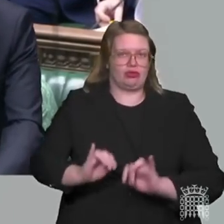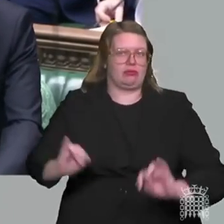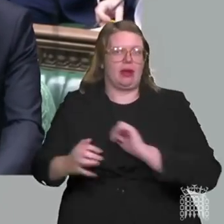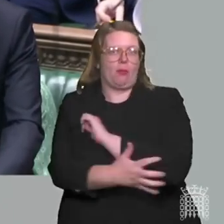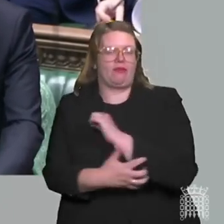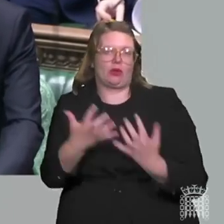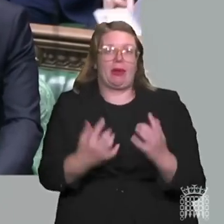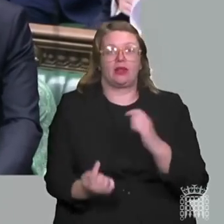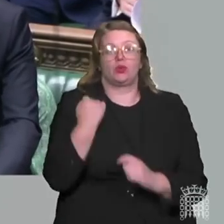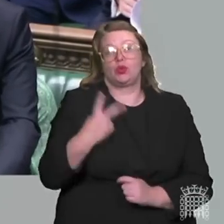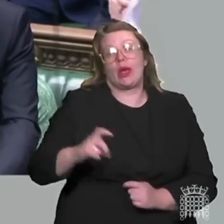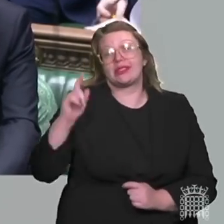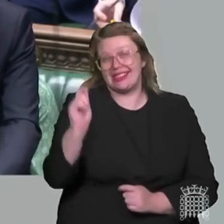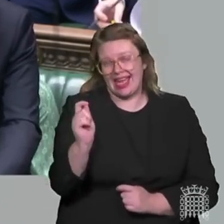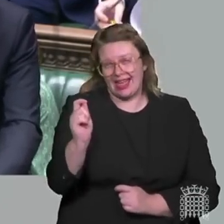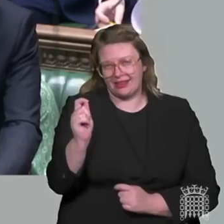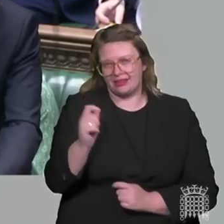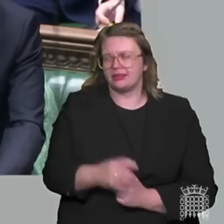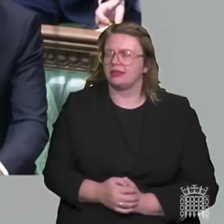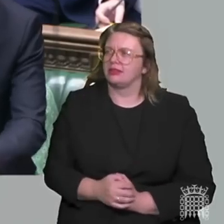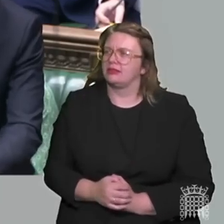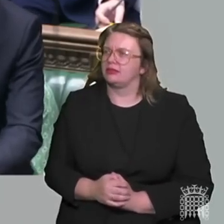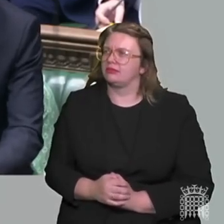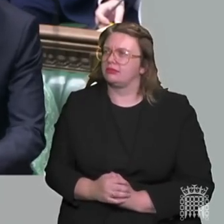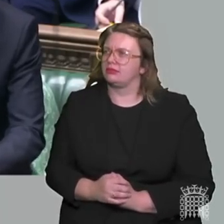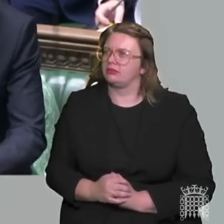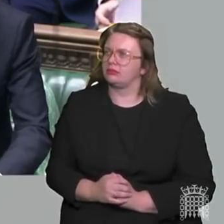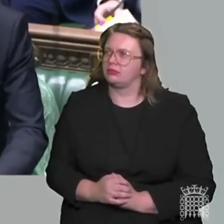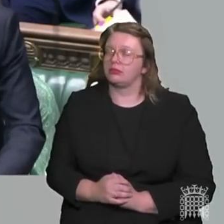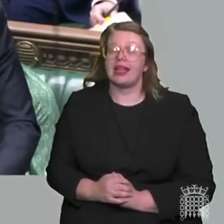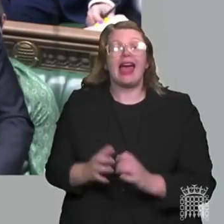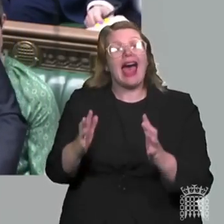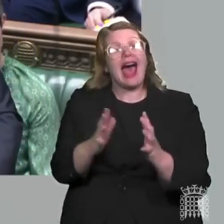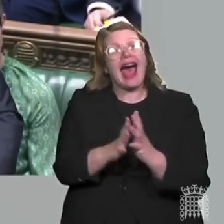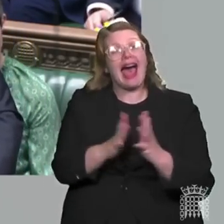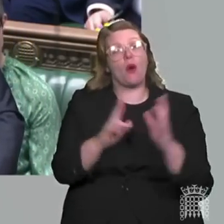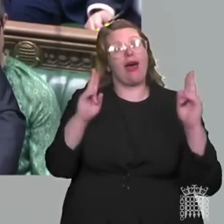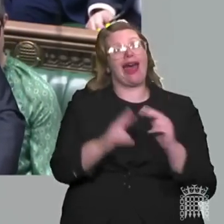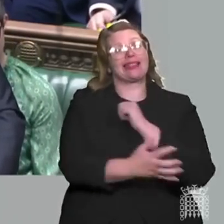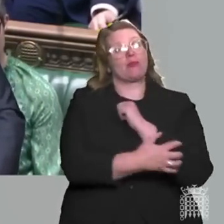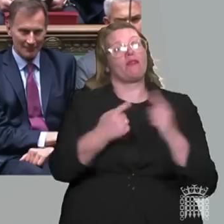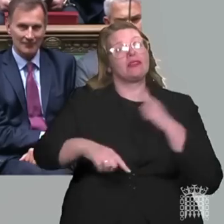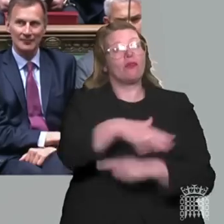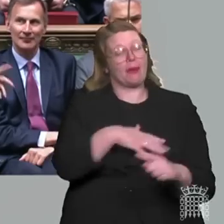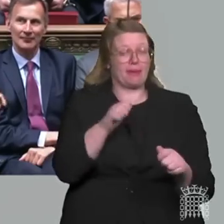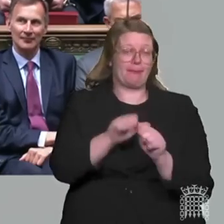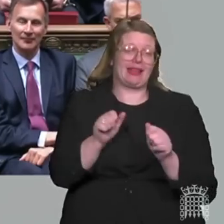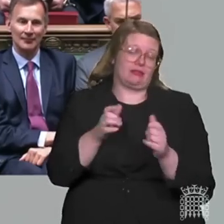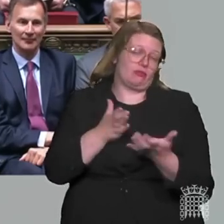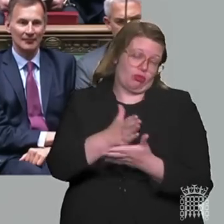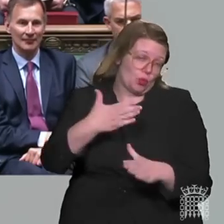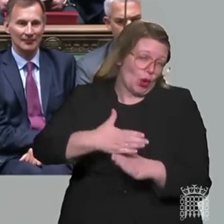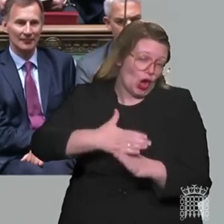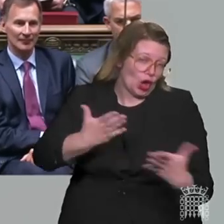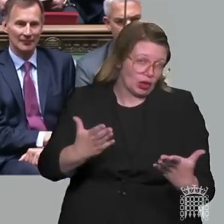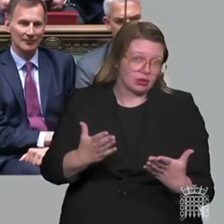in 2010. And we also know, Mr. Speaker, that work is the best route out of poverty for families. So with employment,